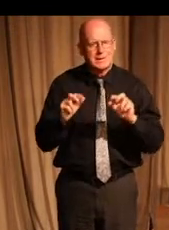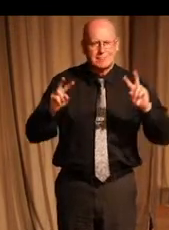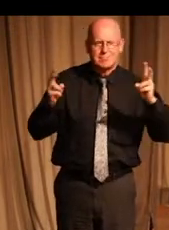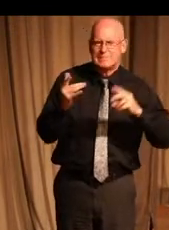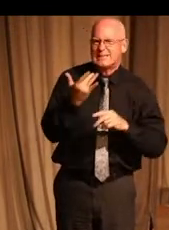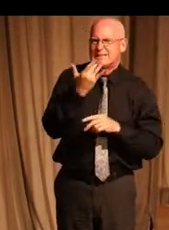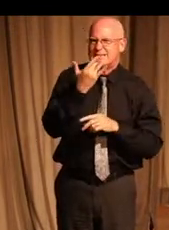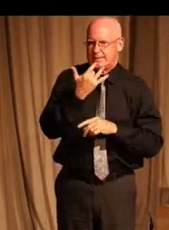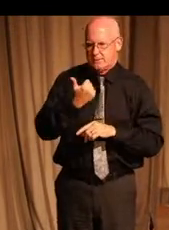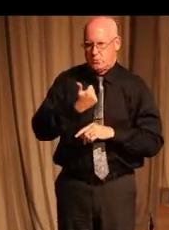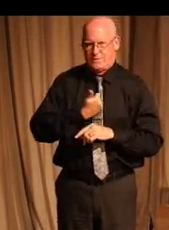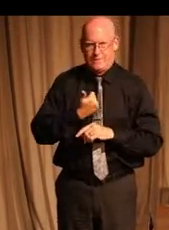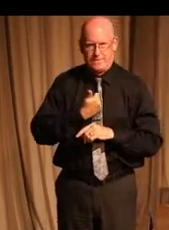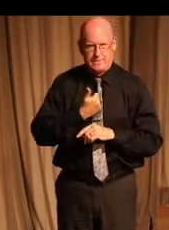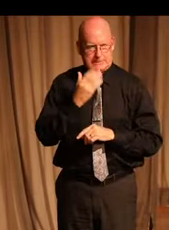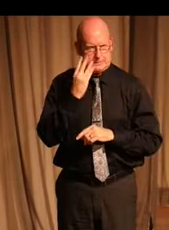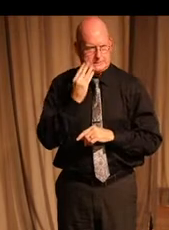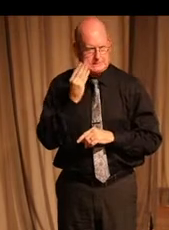ourselves.